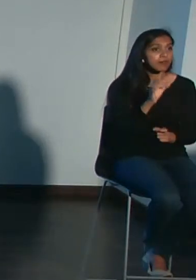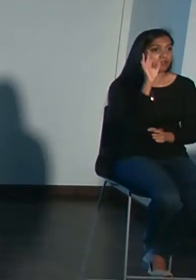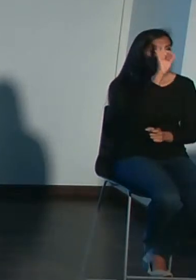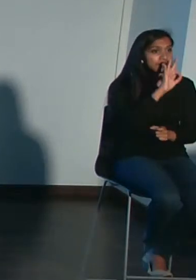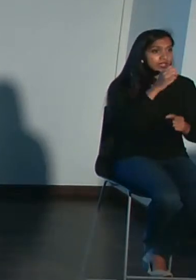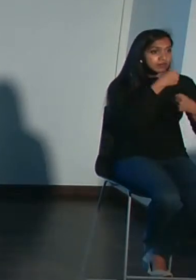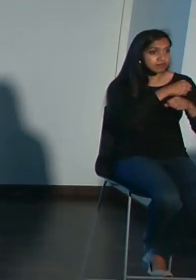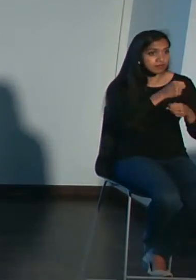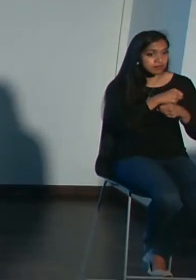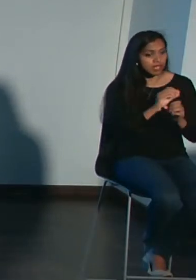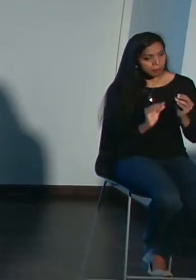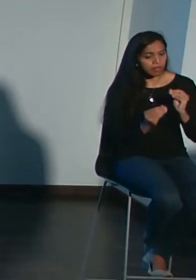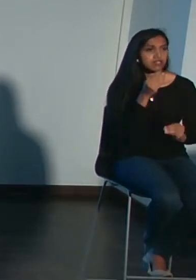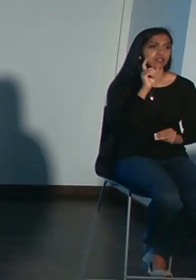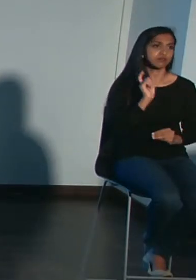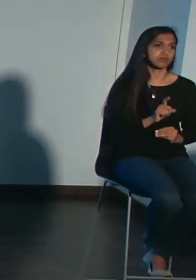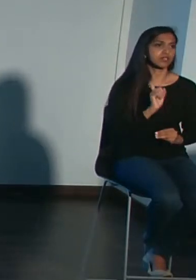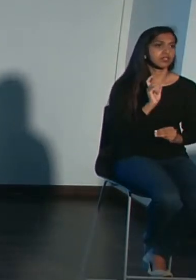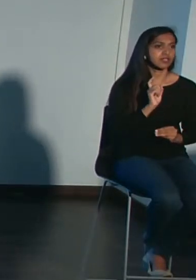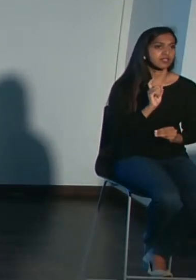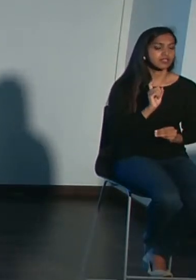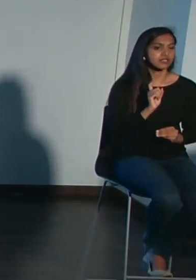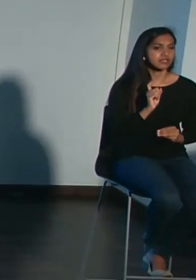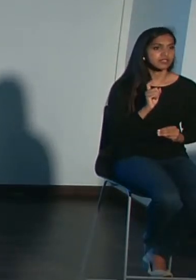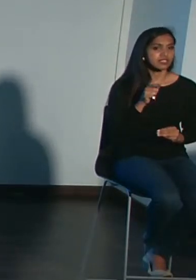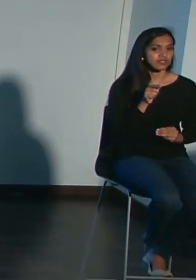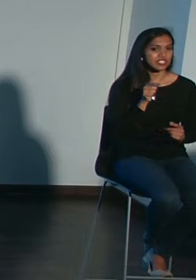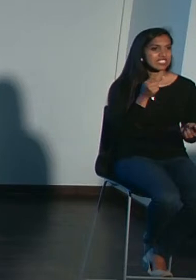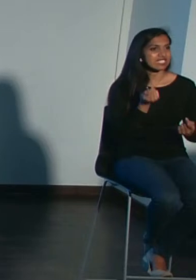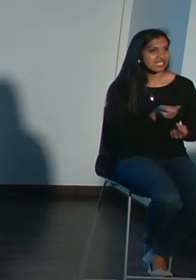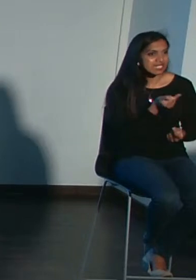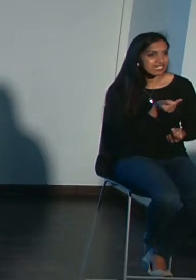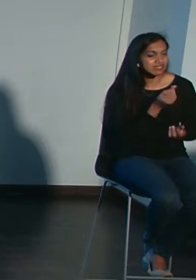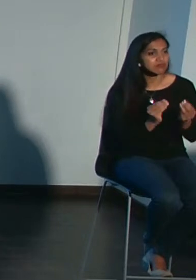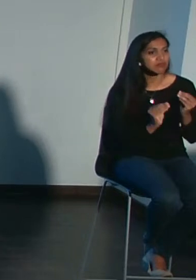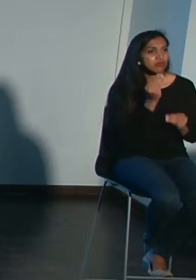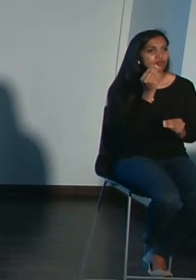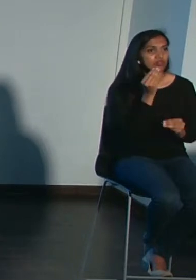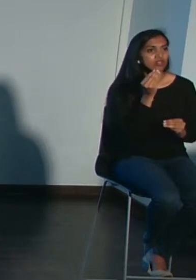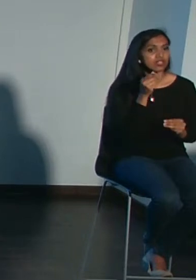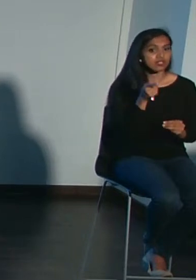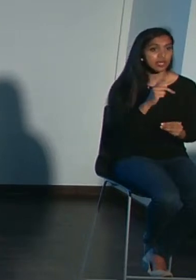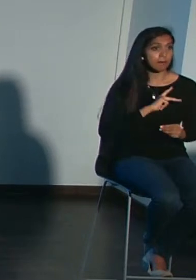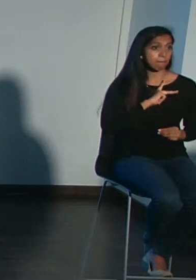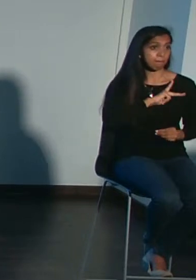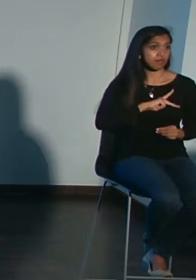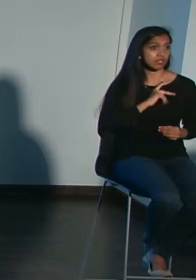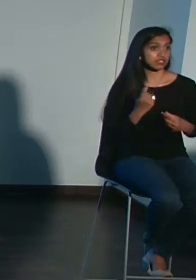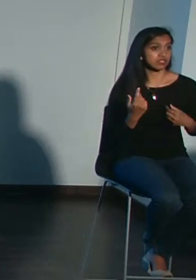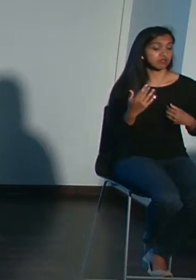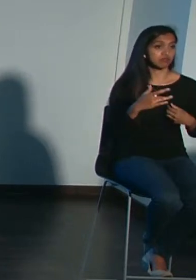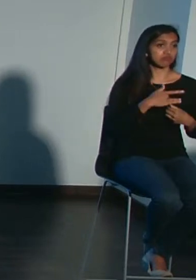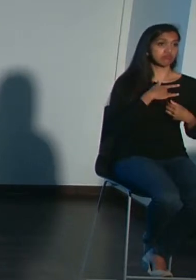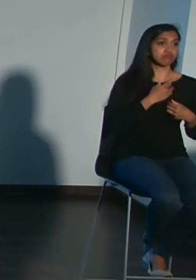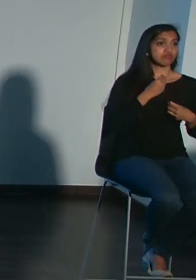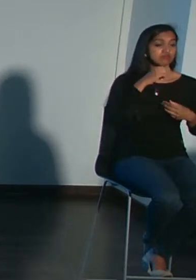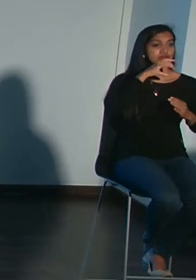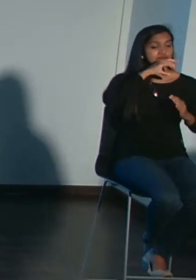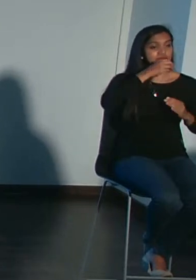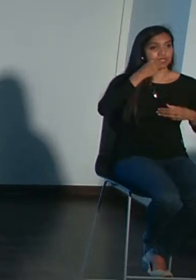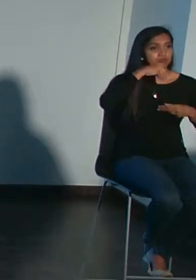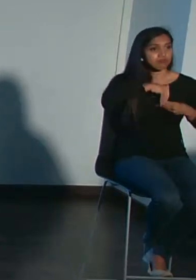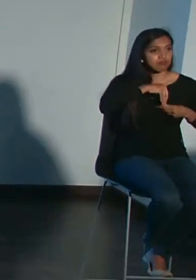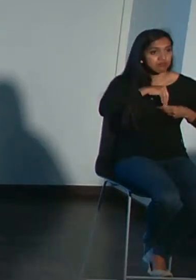herself better, was also she was coming from a point where she took it in a personal way, and where she had kind of